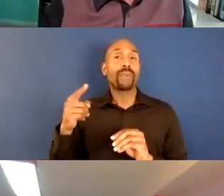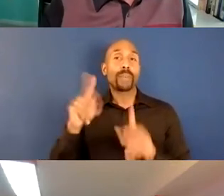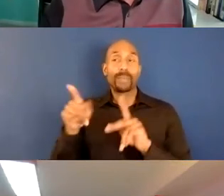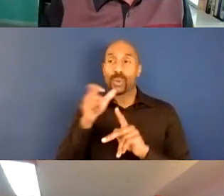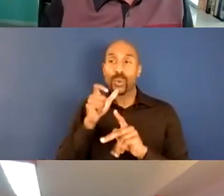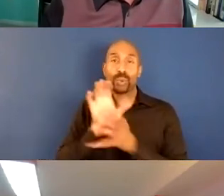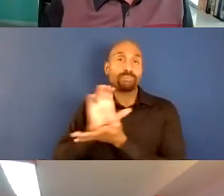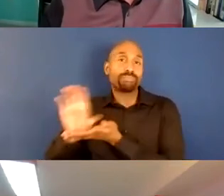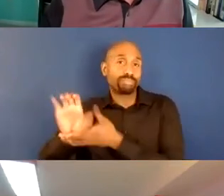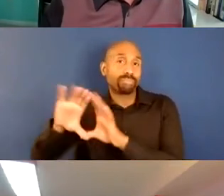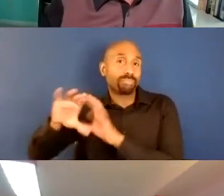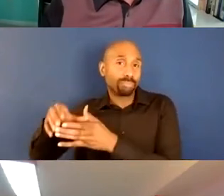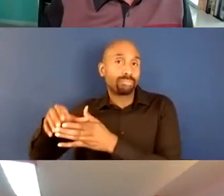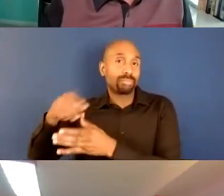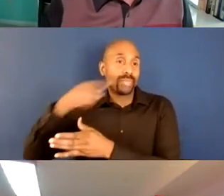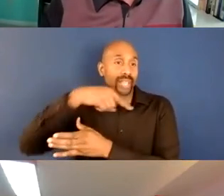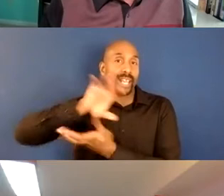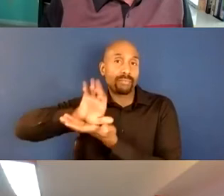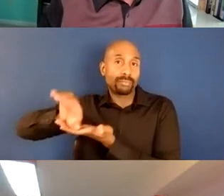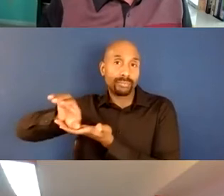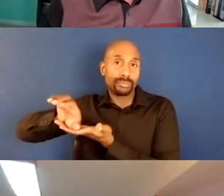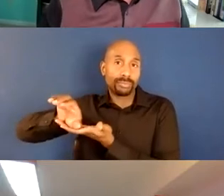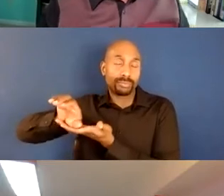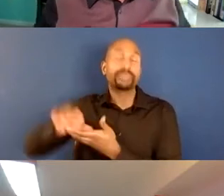really, that course started me